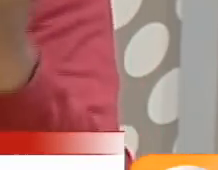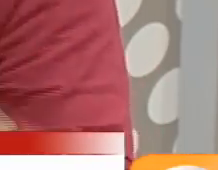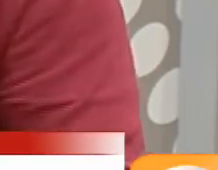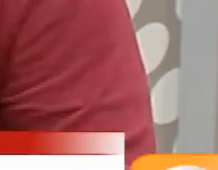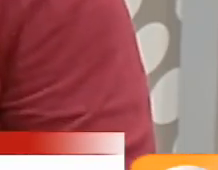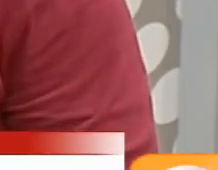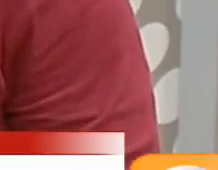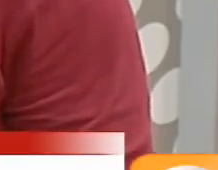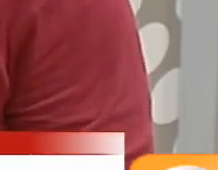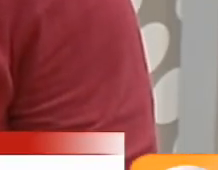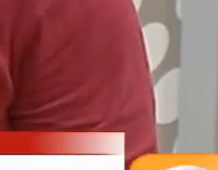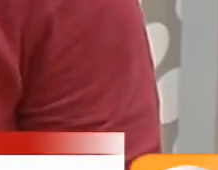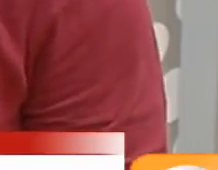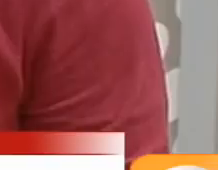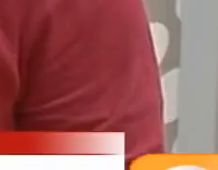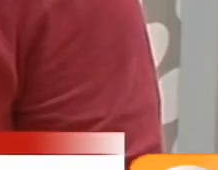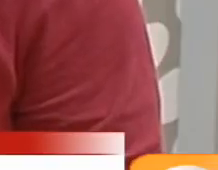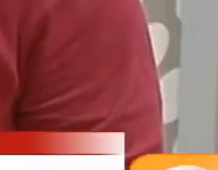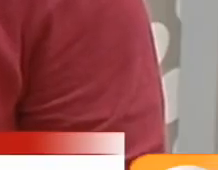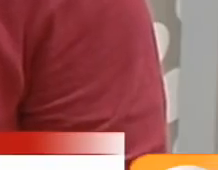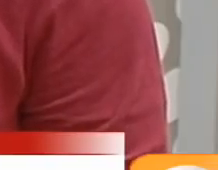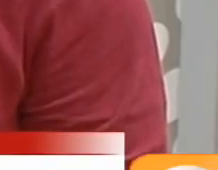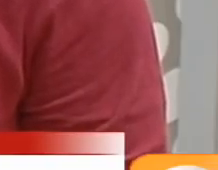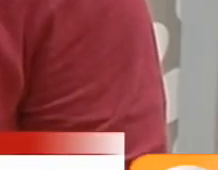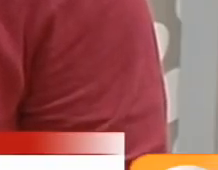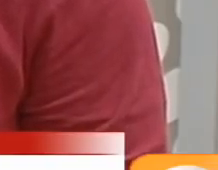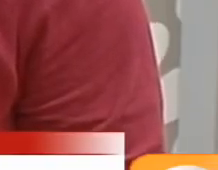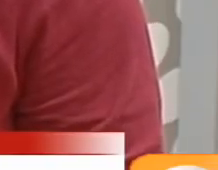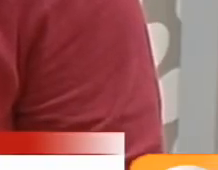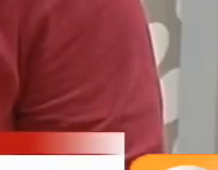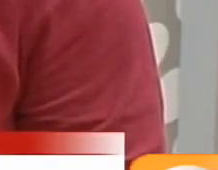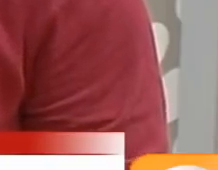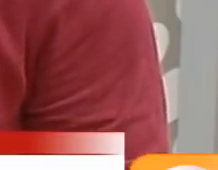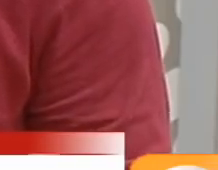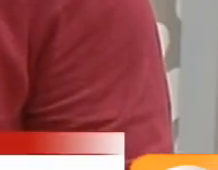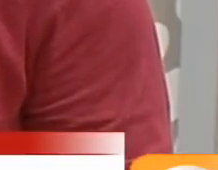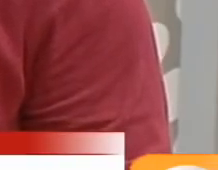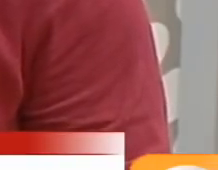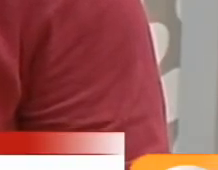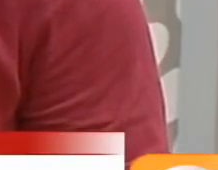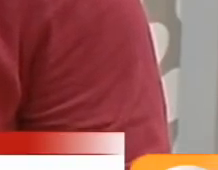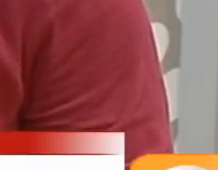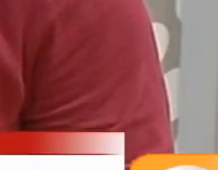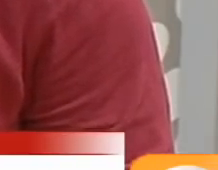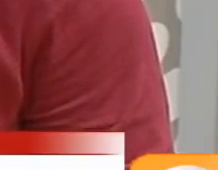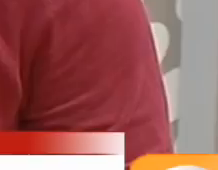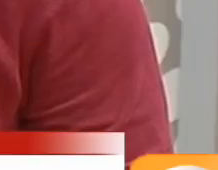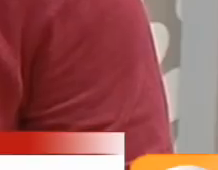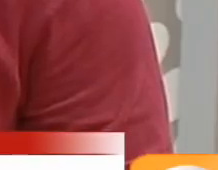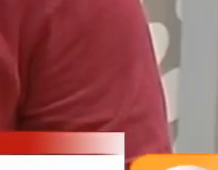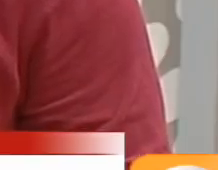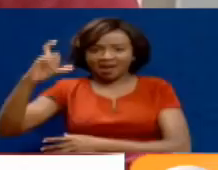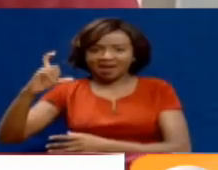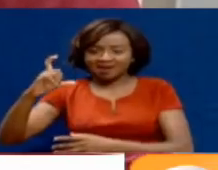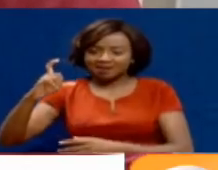the droplets. Right. They don't last too long. But if you spray like a fragrance in a room, you could come back hours later